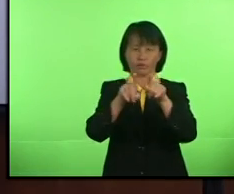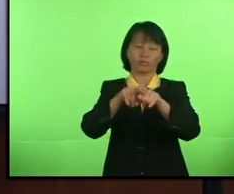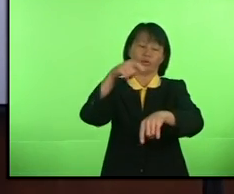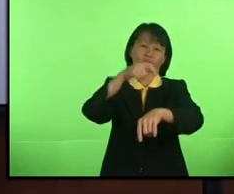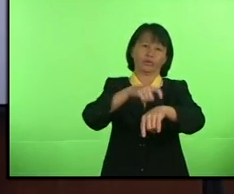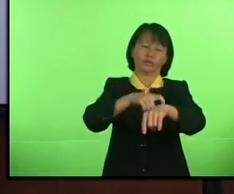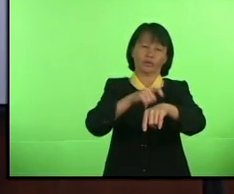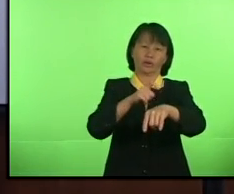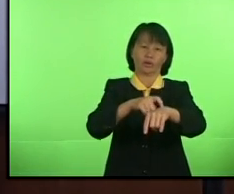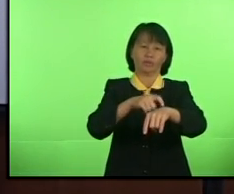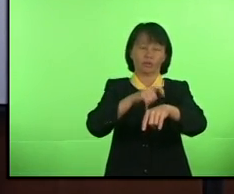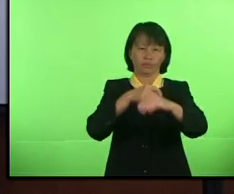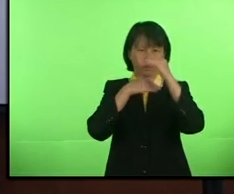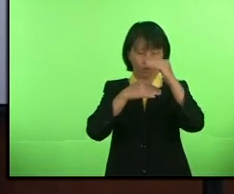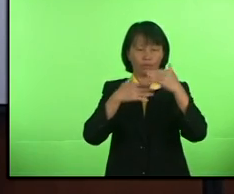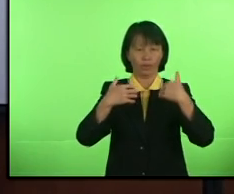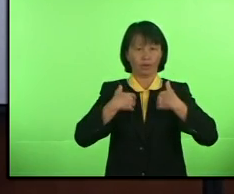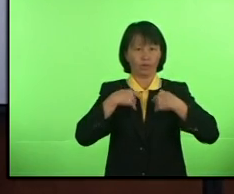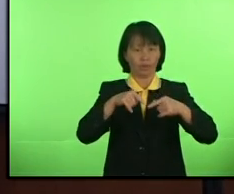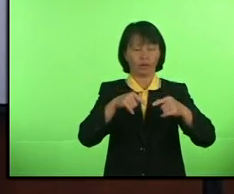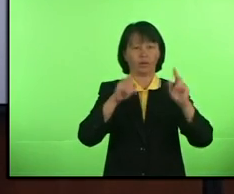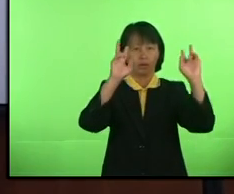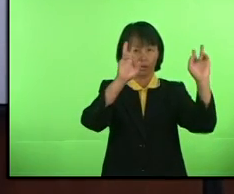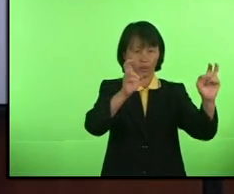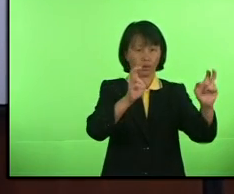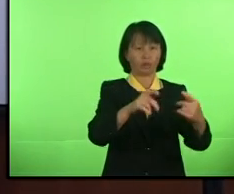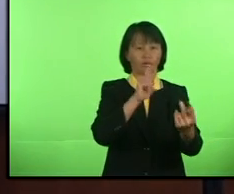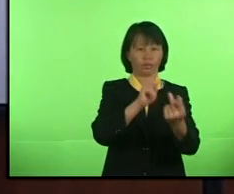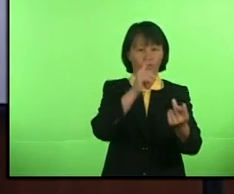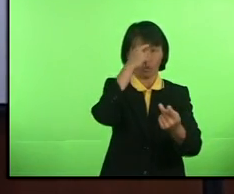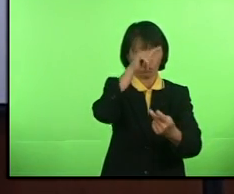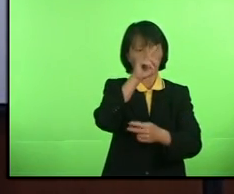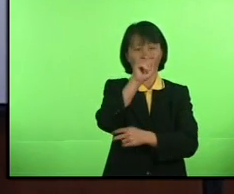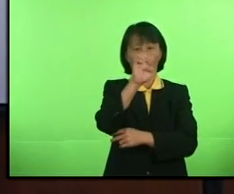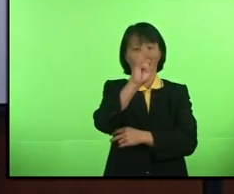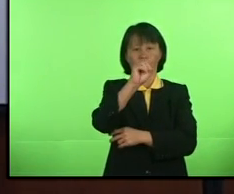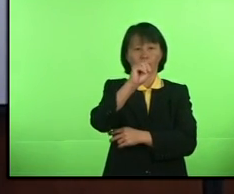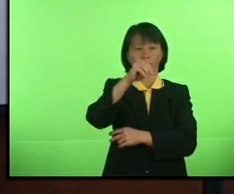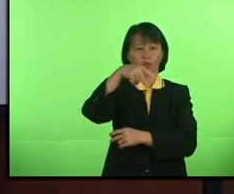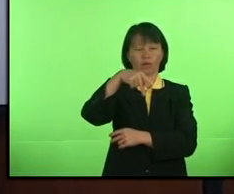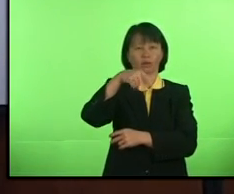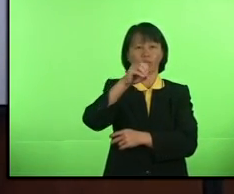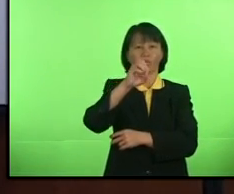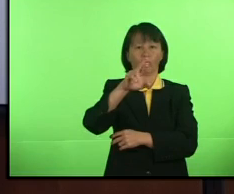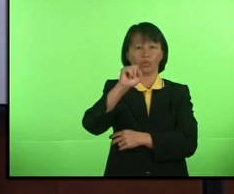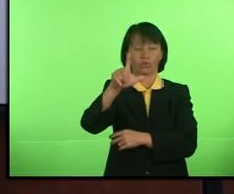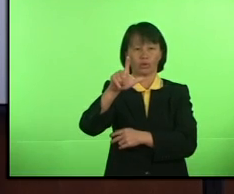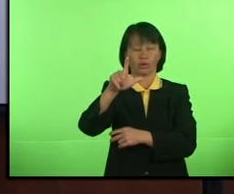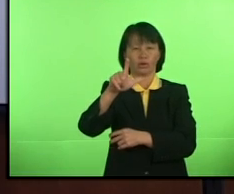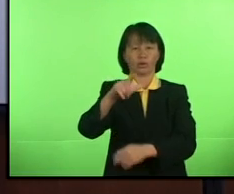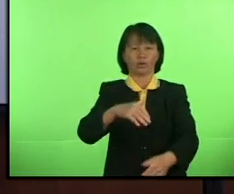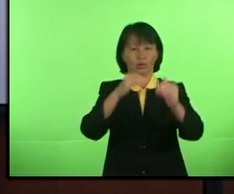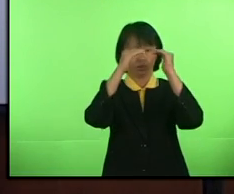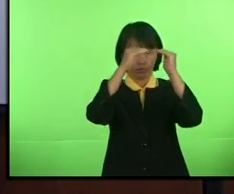time frame here, the time frame is there. So this topic is suitable for temporal sequential.